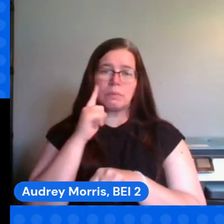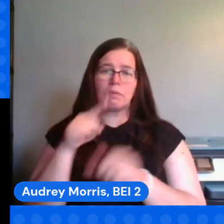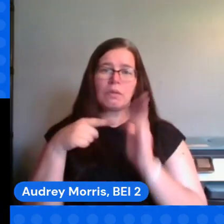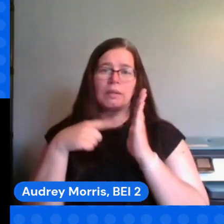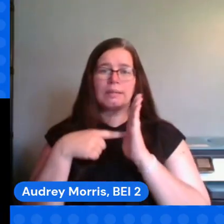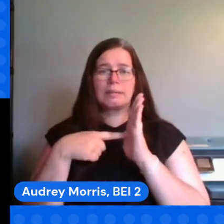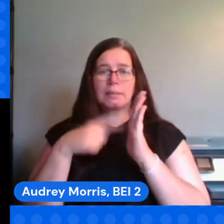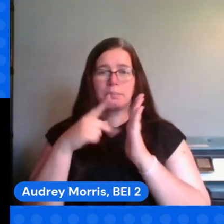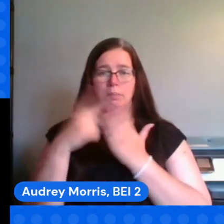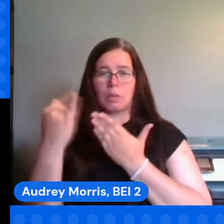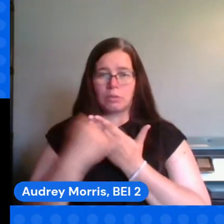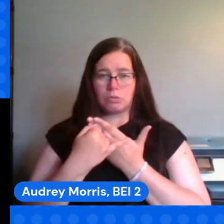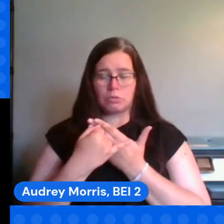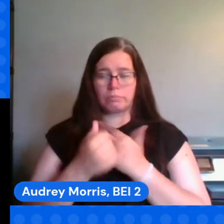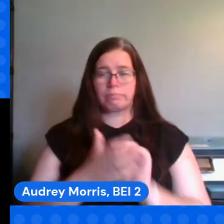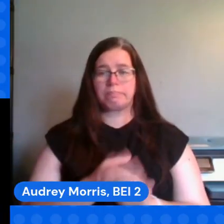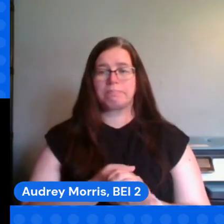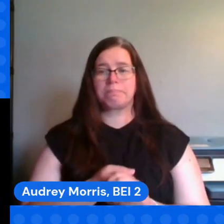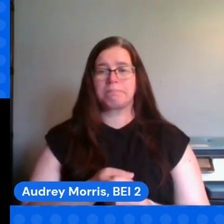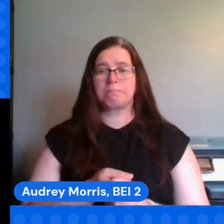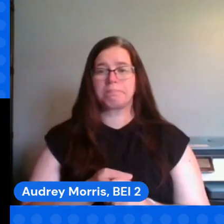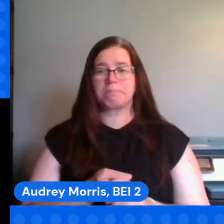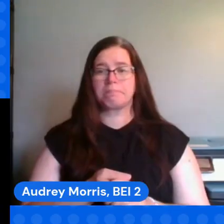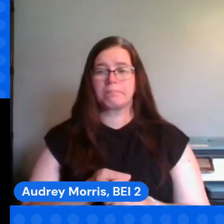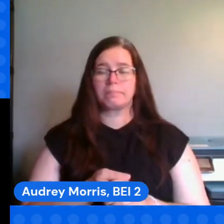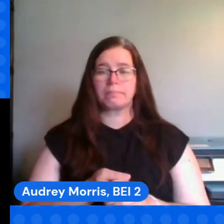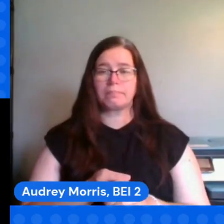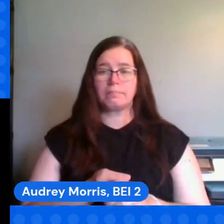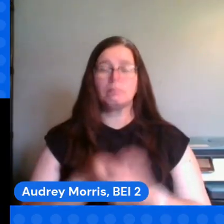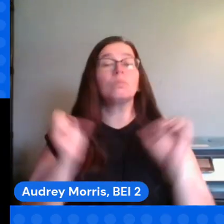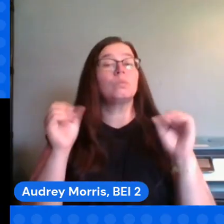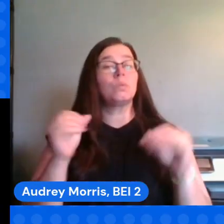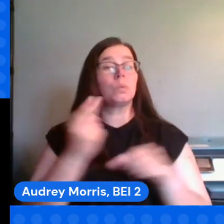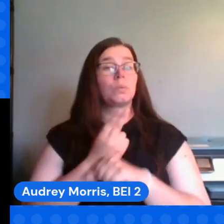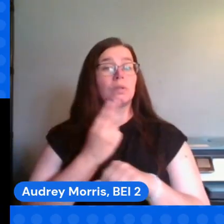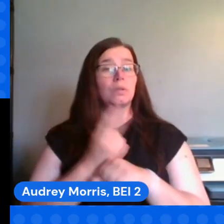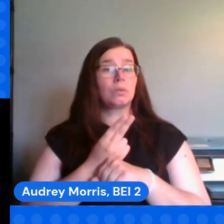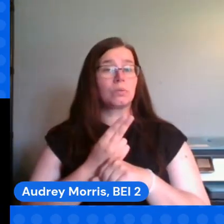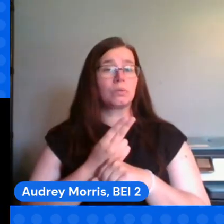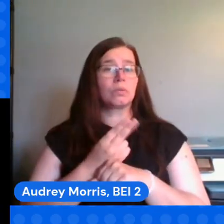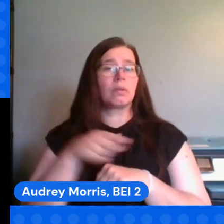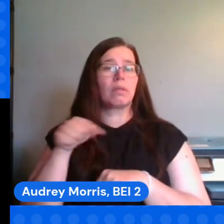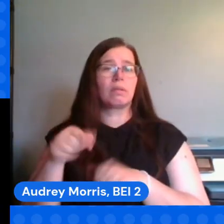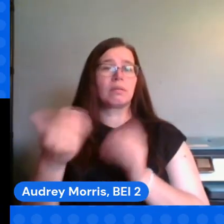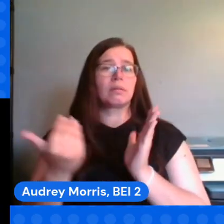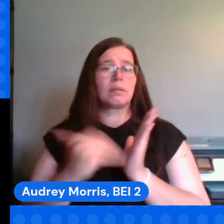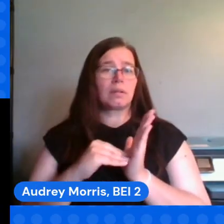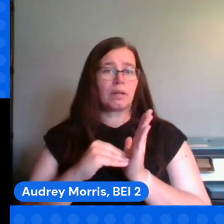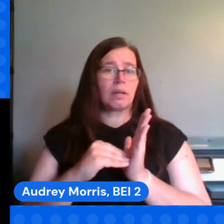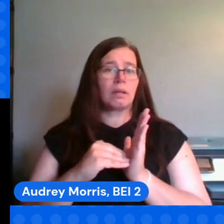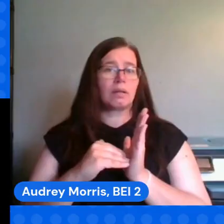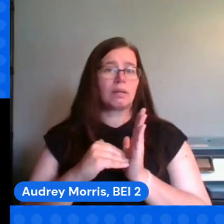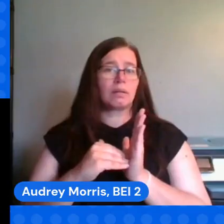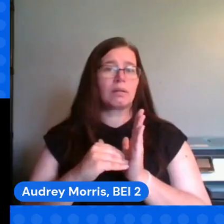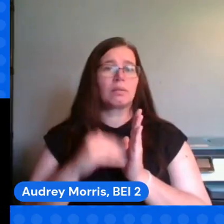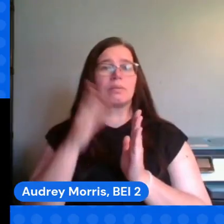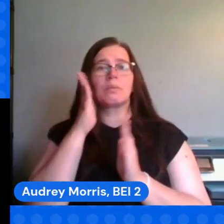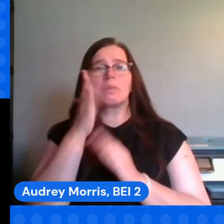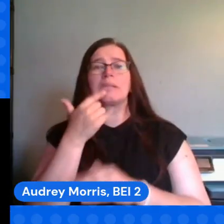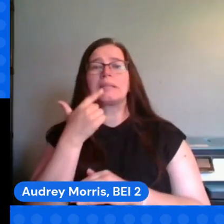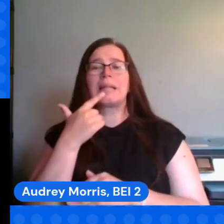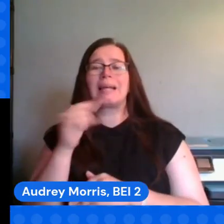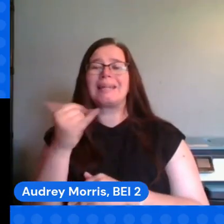project. Um, and so we use events, and again, we'll typically say yellow